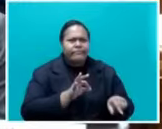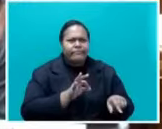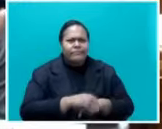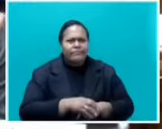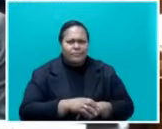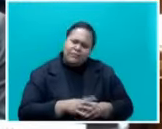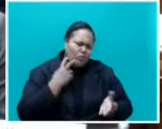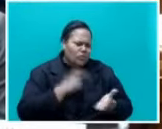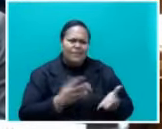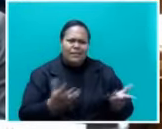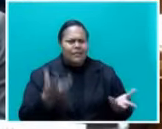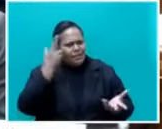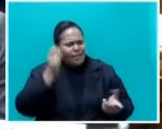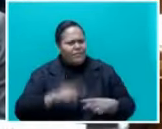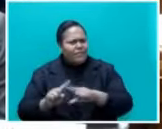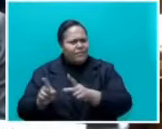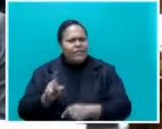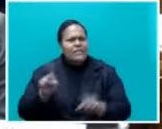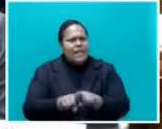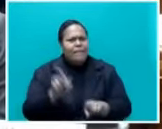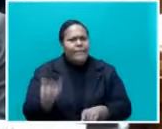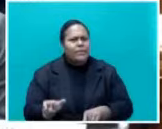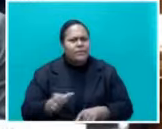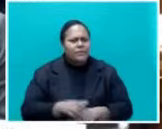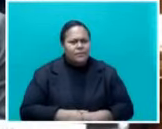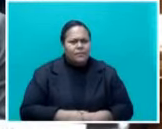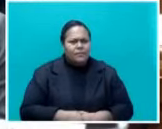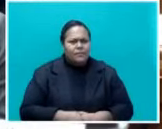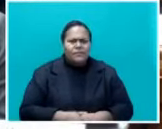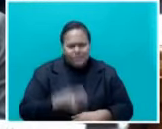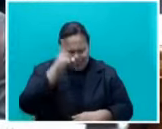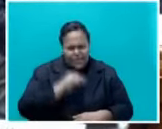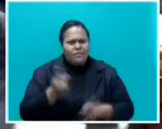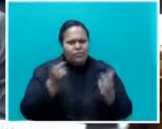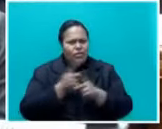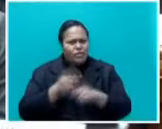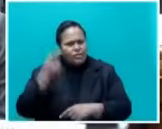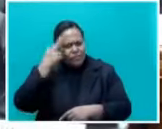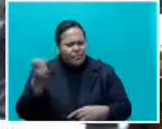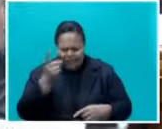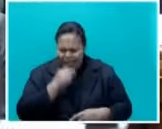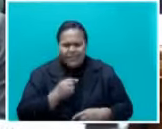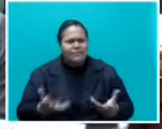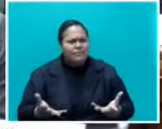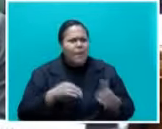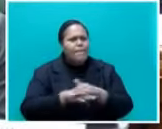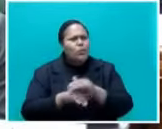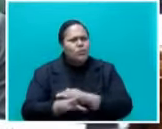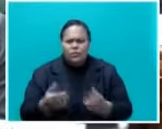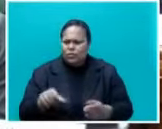not. They simply take your word for it. I can be under Ram Dulare, I can be under Honorable Tambuya, or whatever it is. I have different